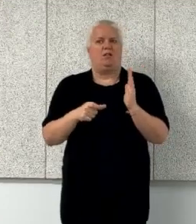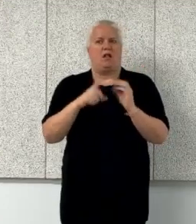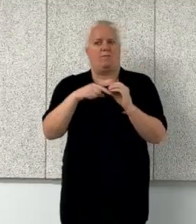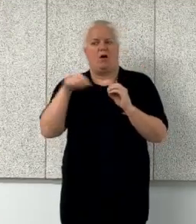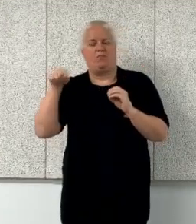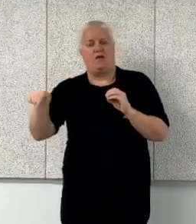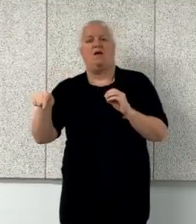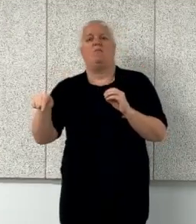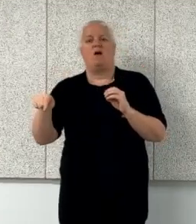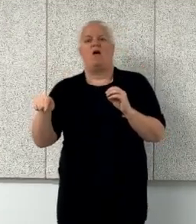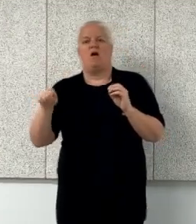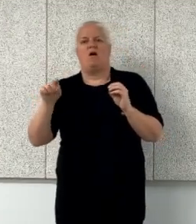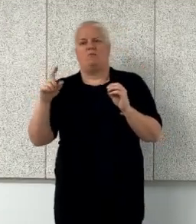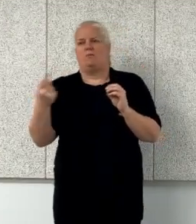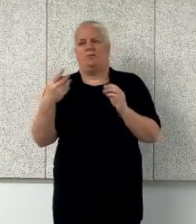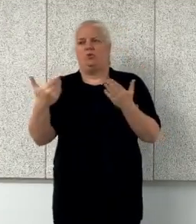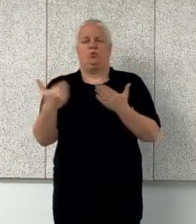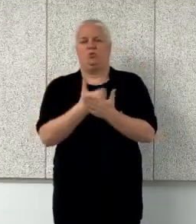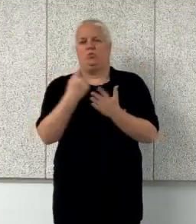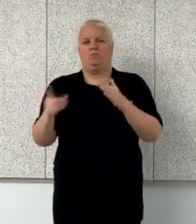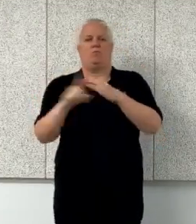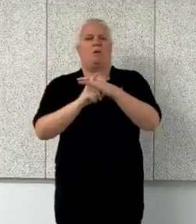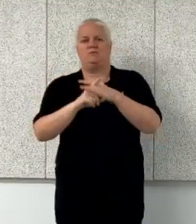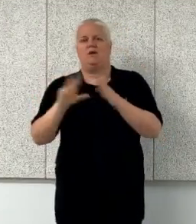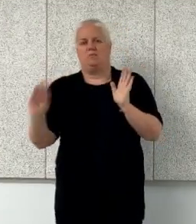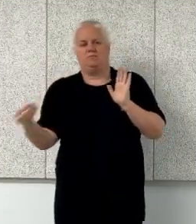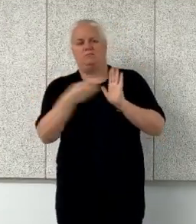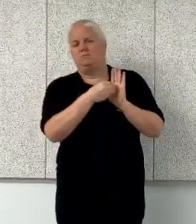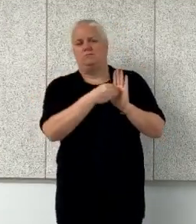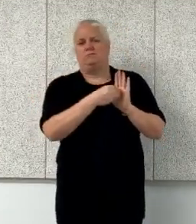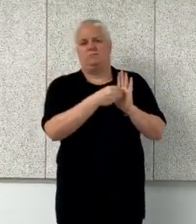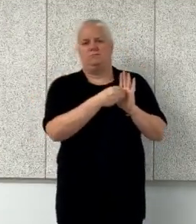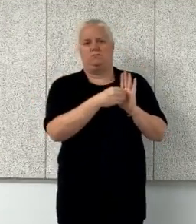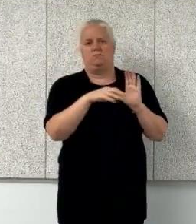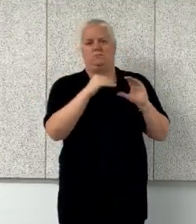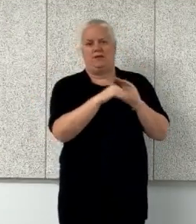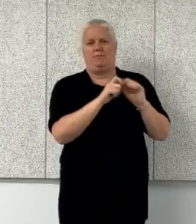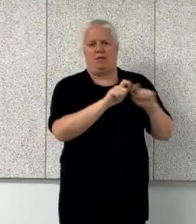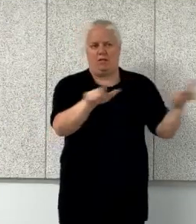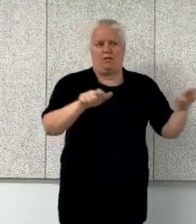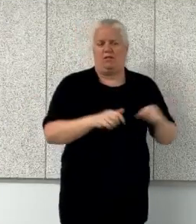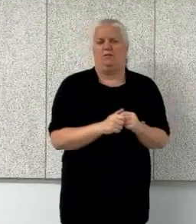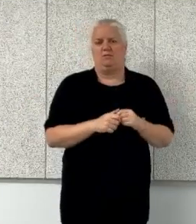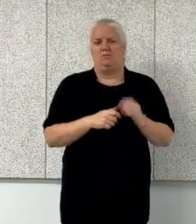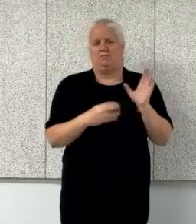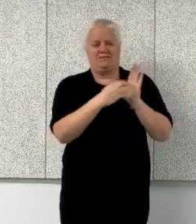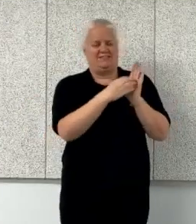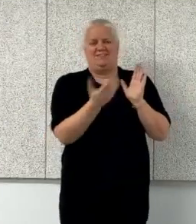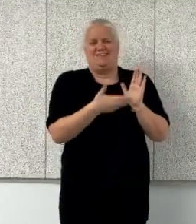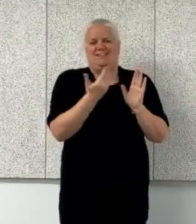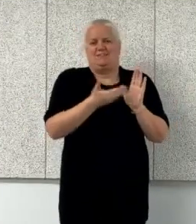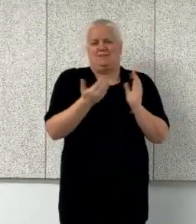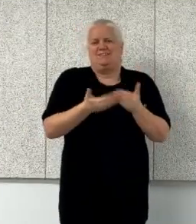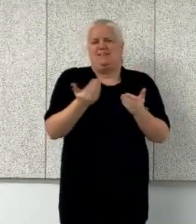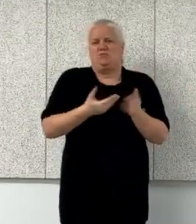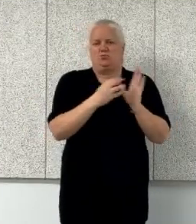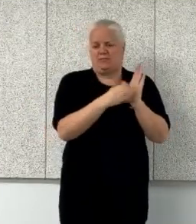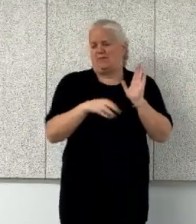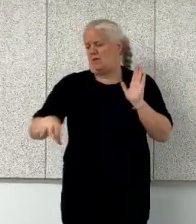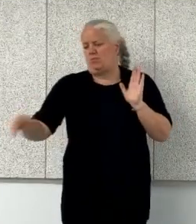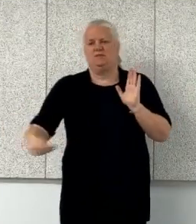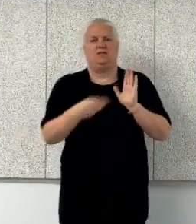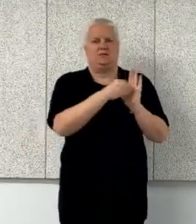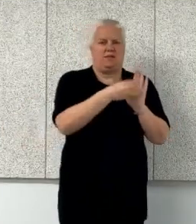like anytime something new and interesting pops up, we just throw it in that campaign. There's no call to action. There's no ask. We're not saying to people